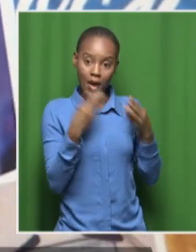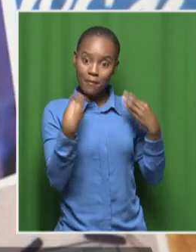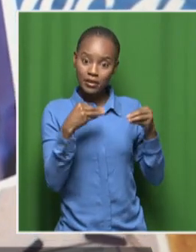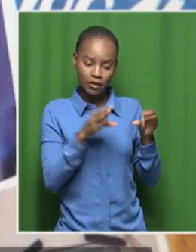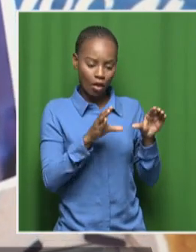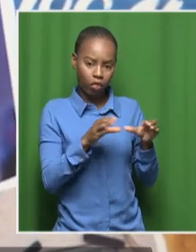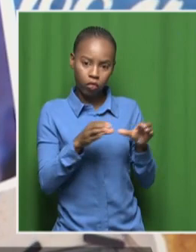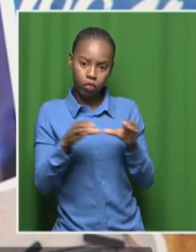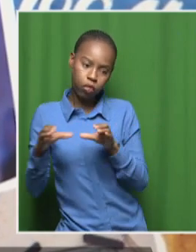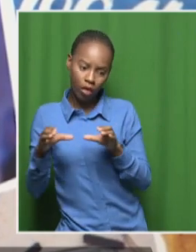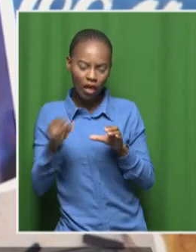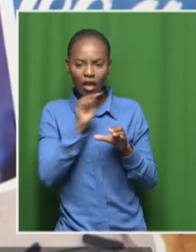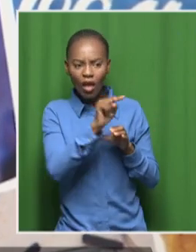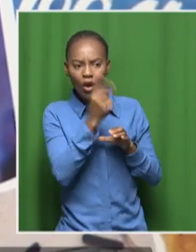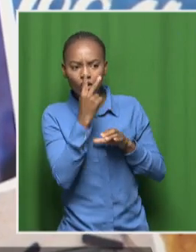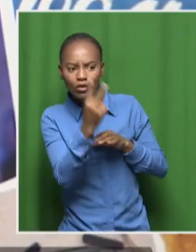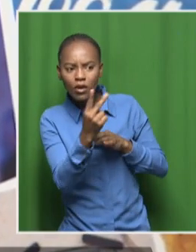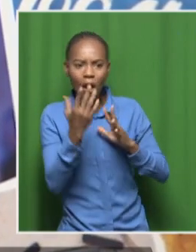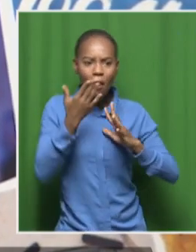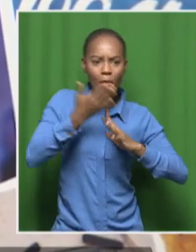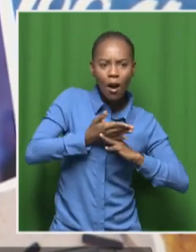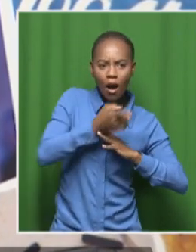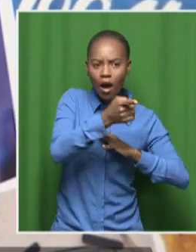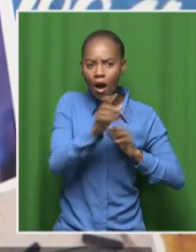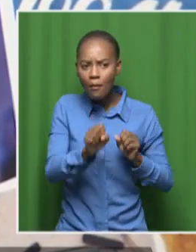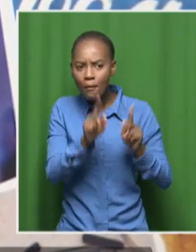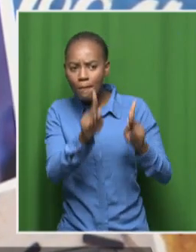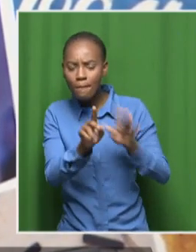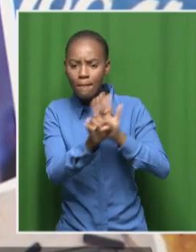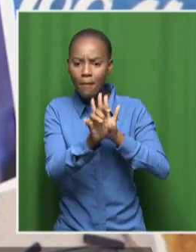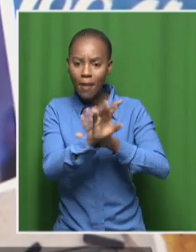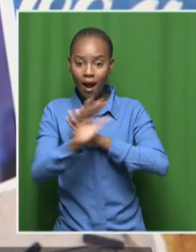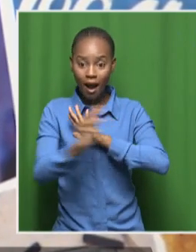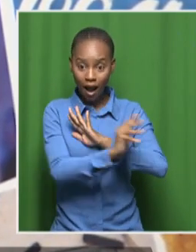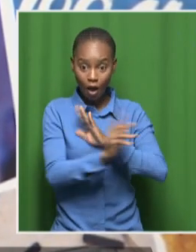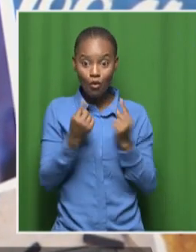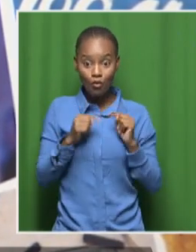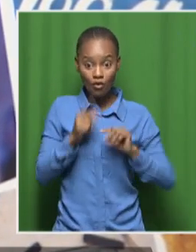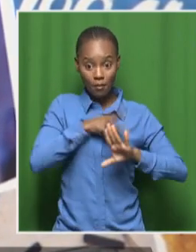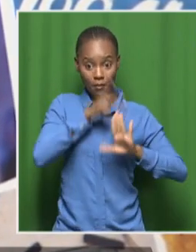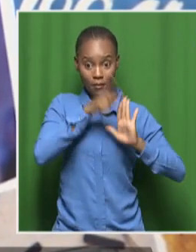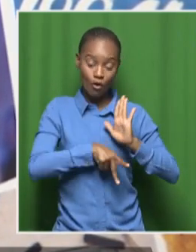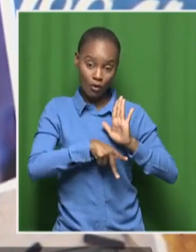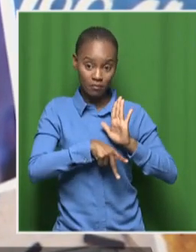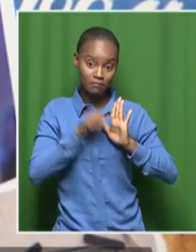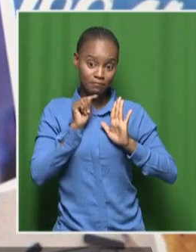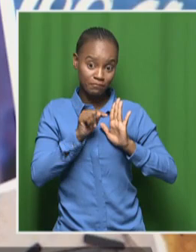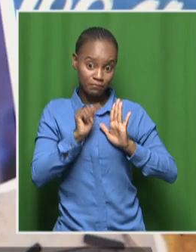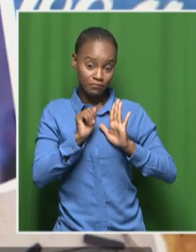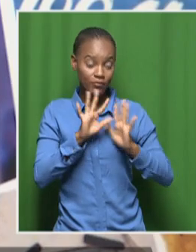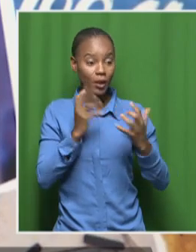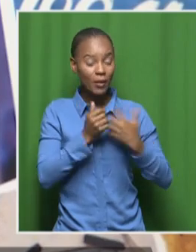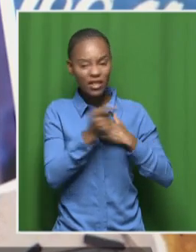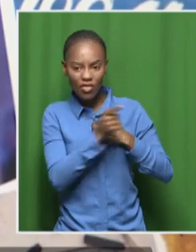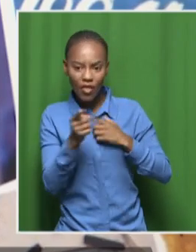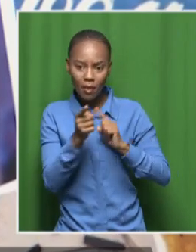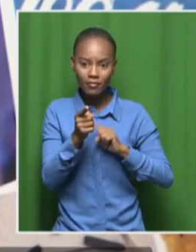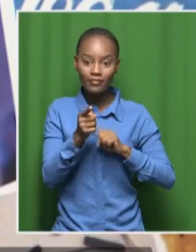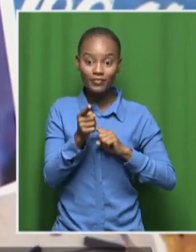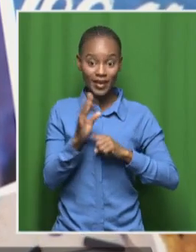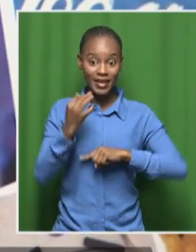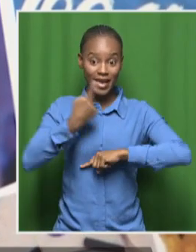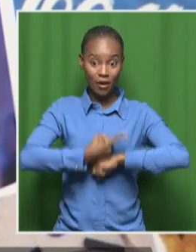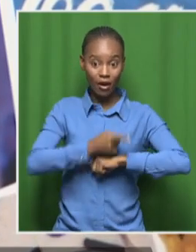market opportunities. And so we have a matchmaking program that matches them with big corporates. During today, on day 1,